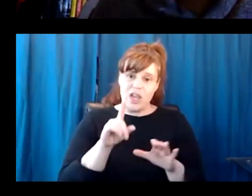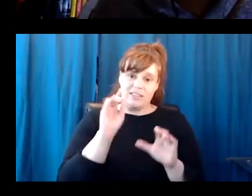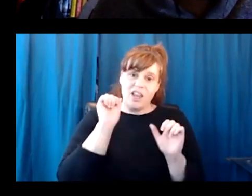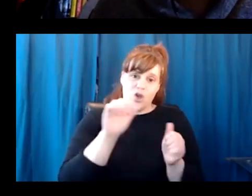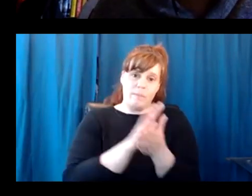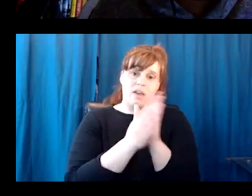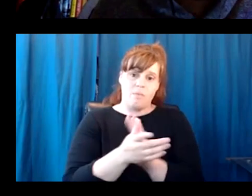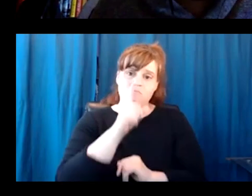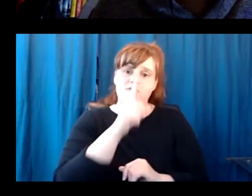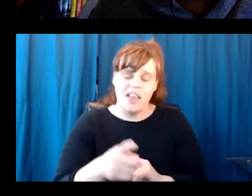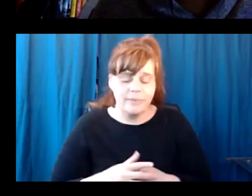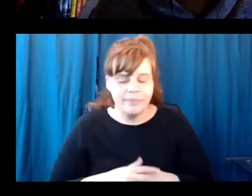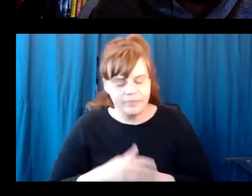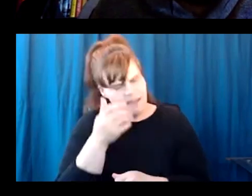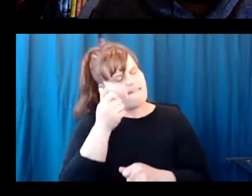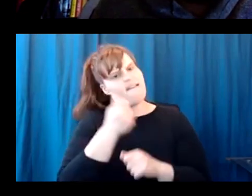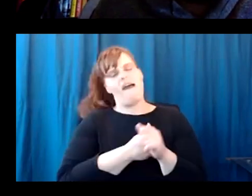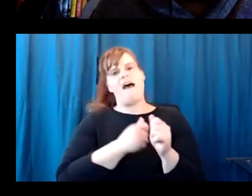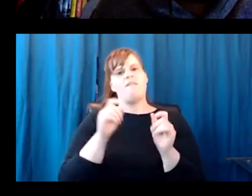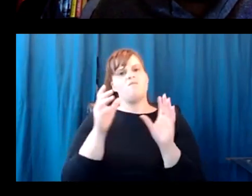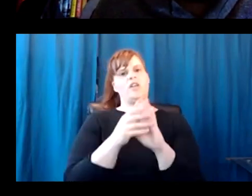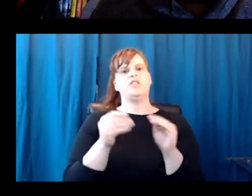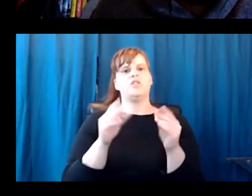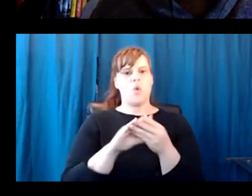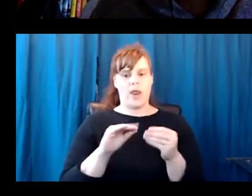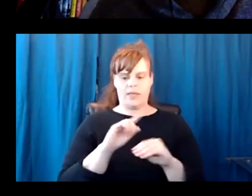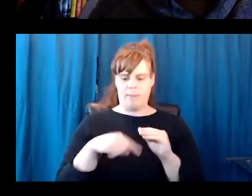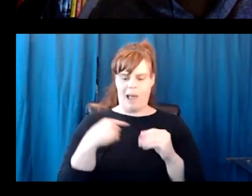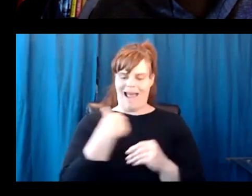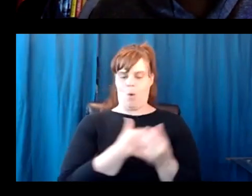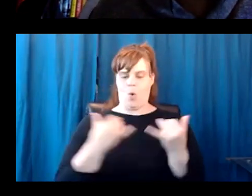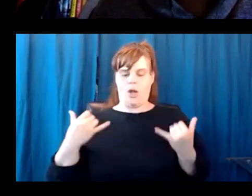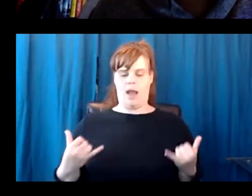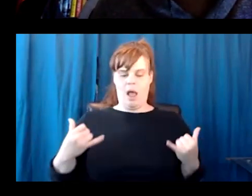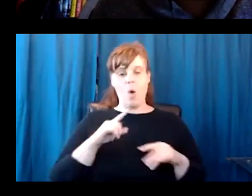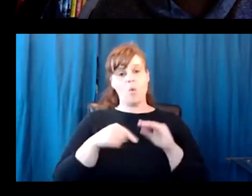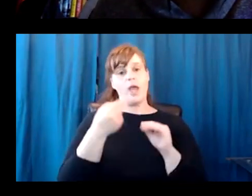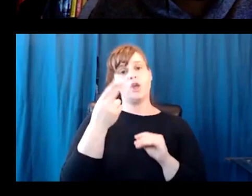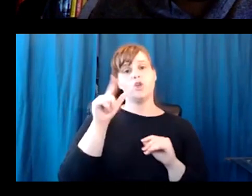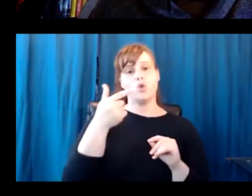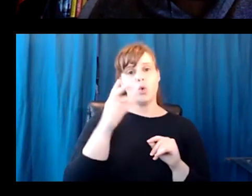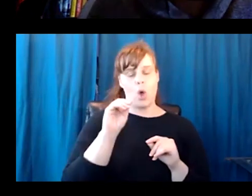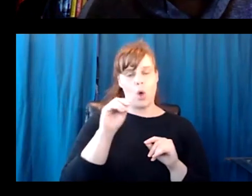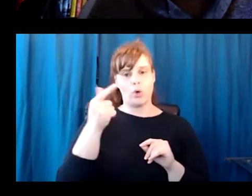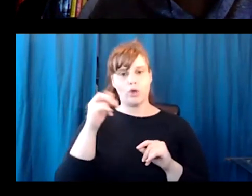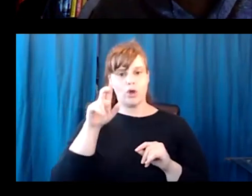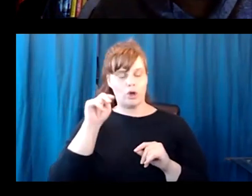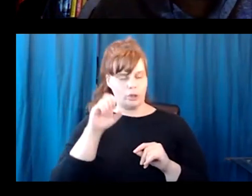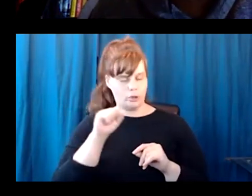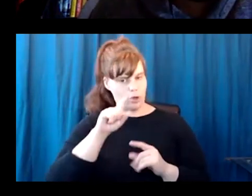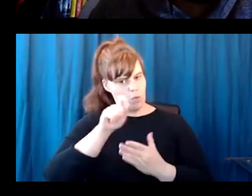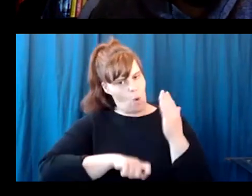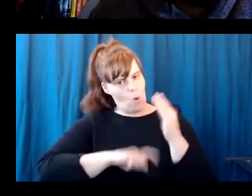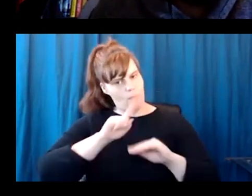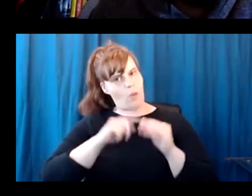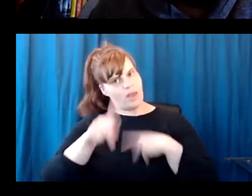Every fantastical story is about our now. When Hugo Gernsback wrote in the pages of Amazing Stories about the type of story he